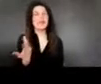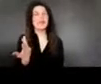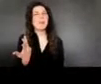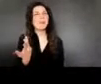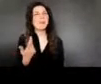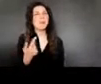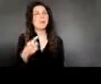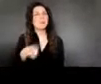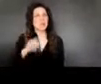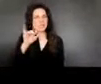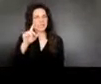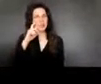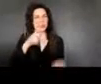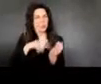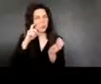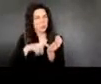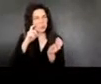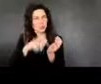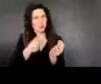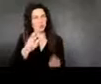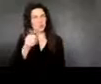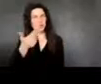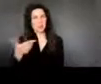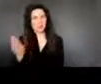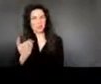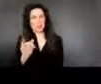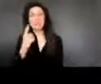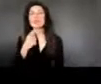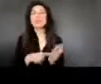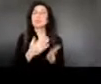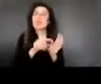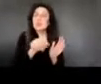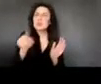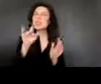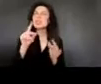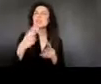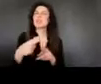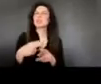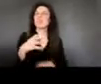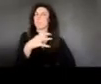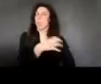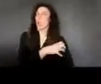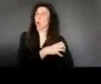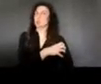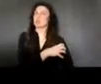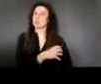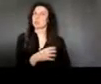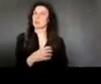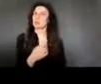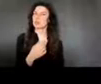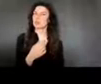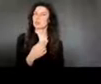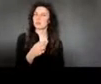things that we noticed, and I think a couple of you brought up this idea about power that kind of threads through all of the work. And I wondered if